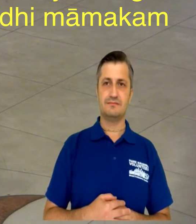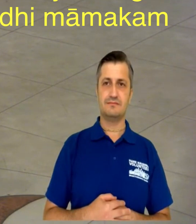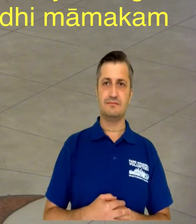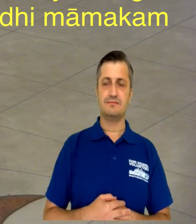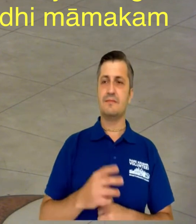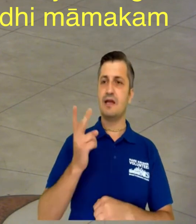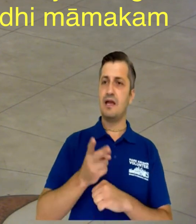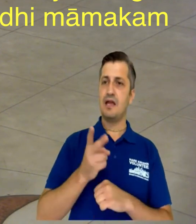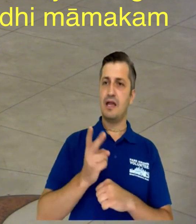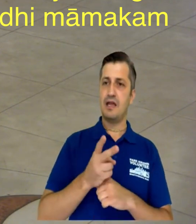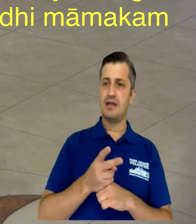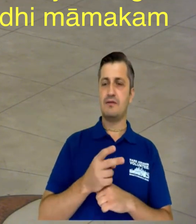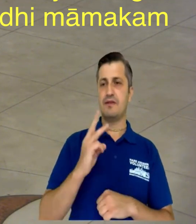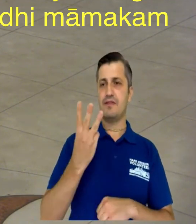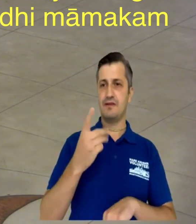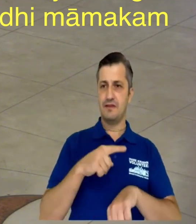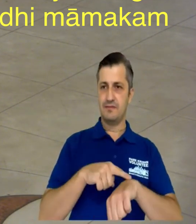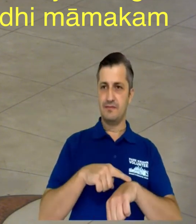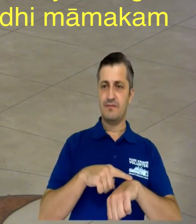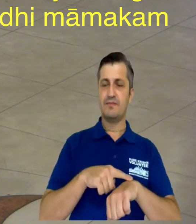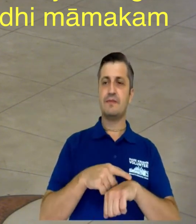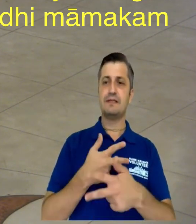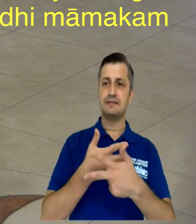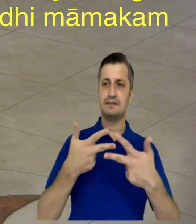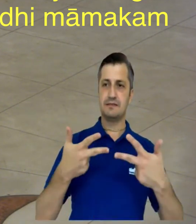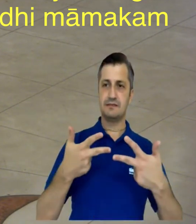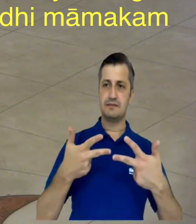Yat Aditya Yat Gatam Tejo